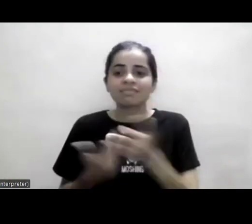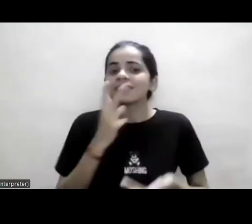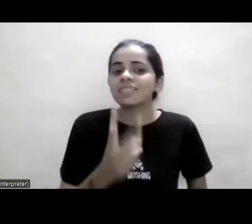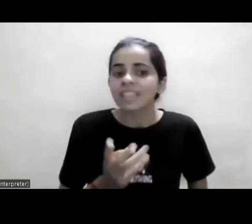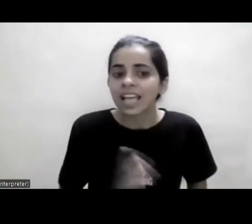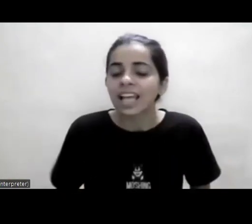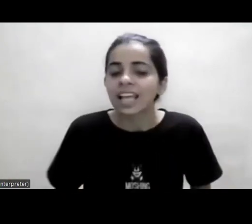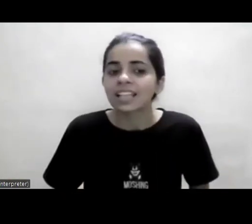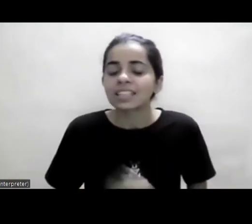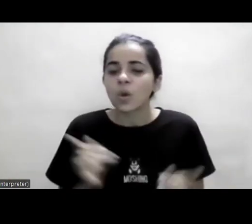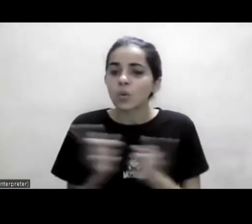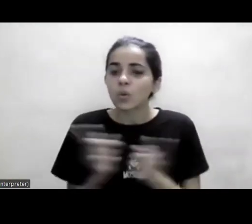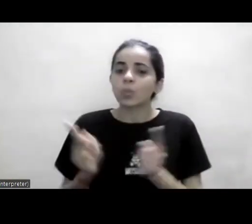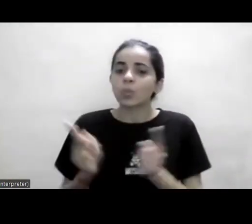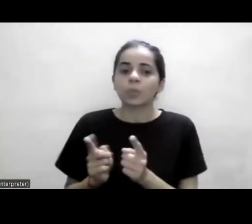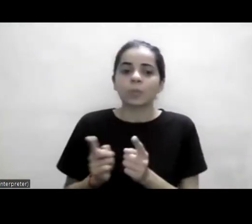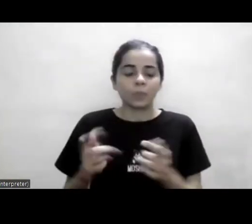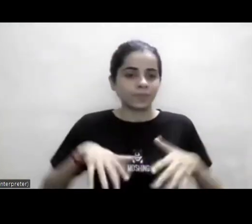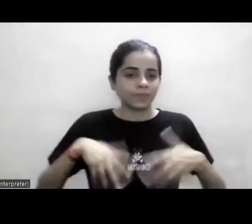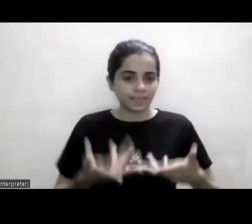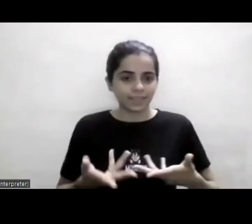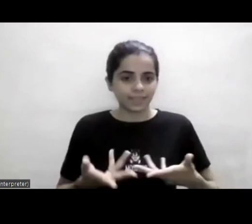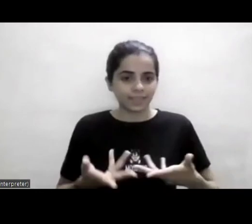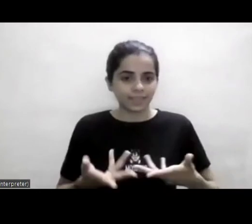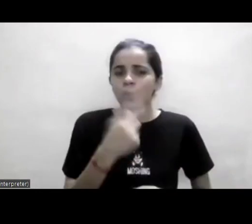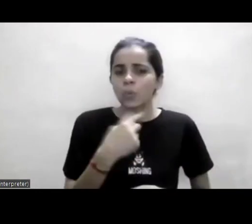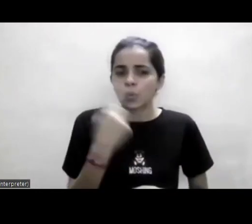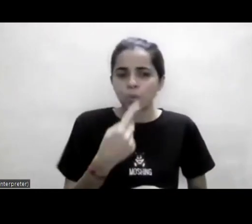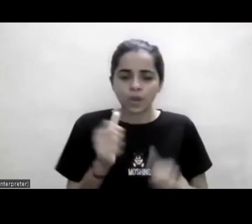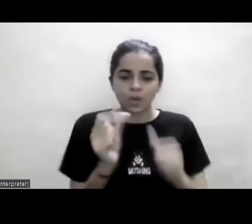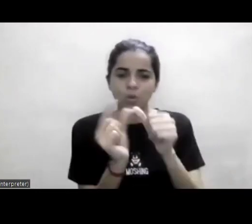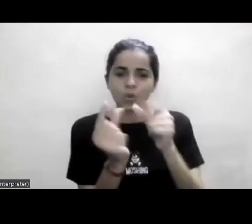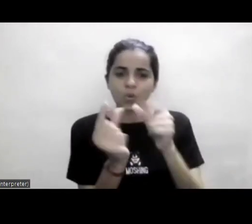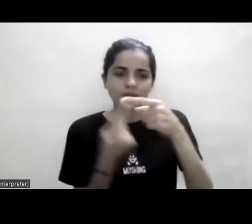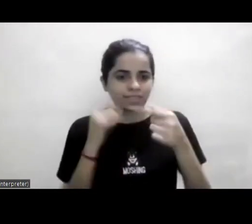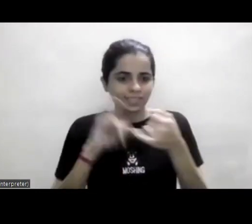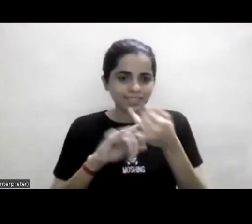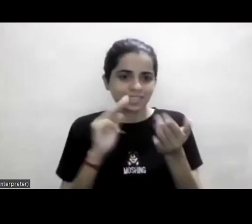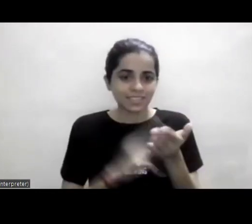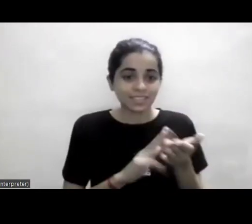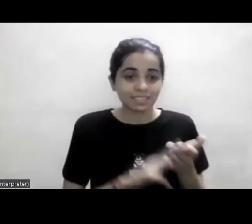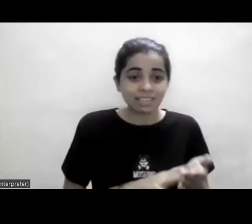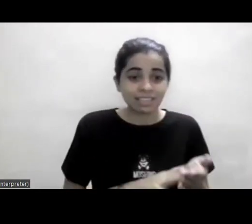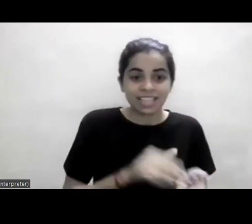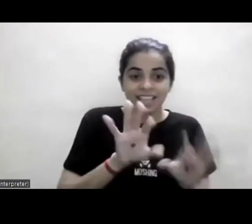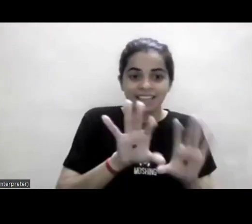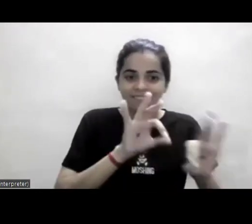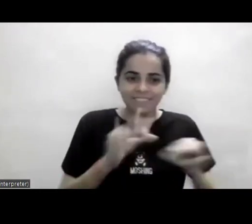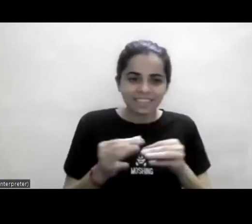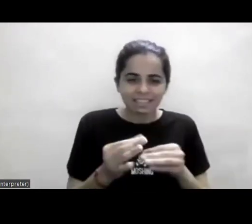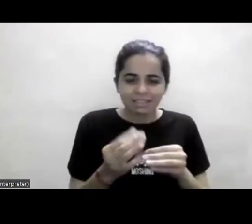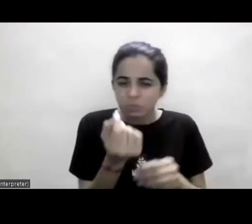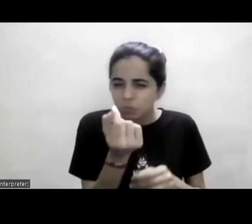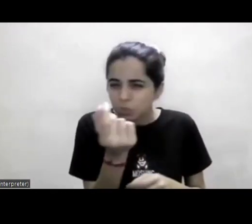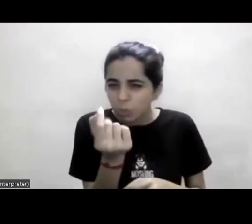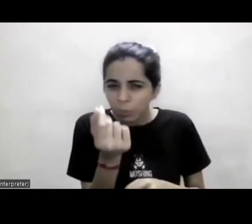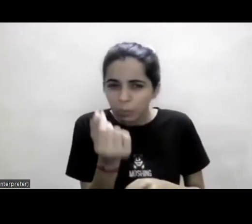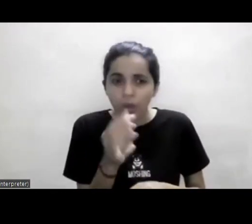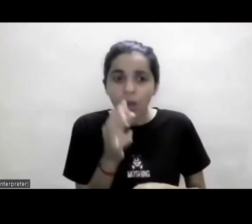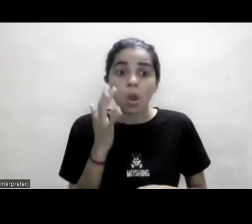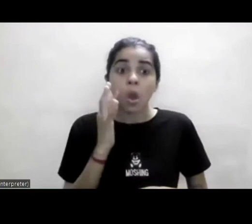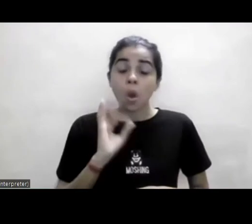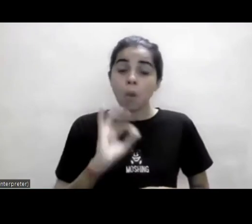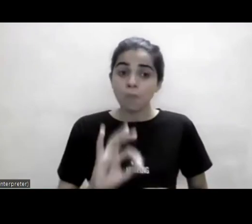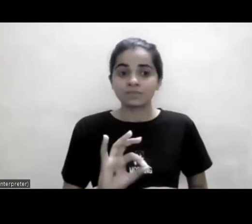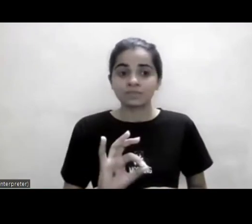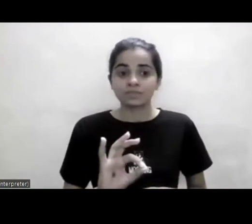little things of how somebody who is living with autism finds these very little things so important to